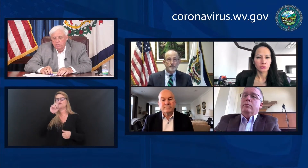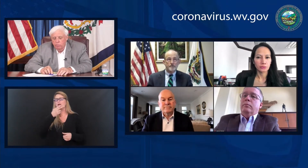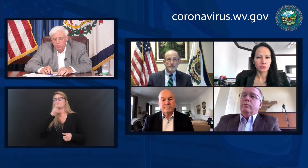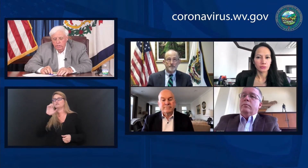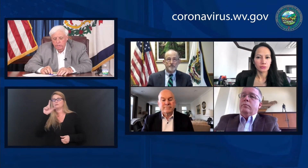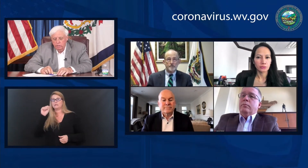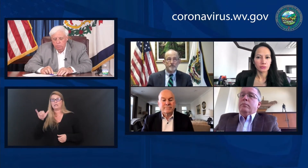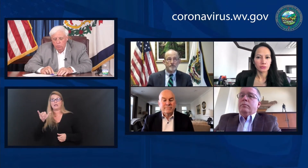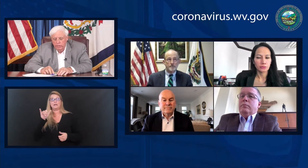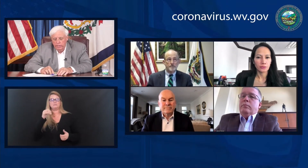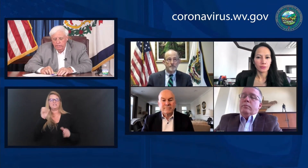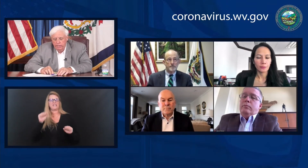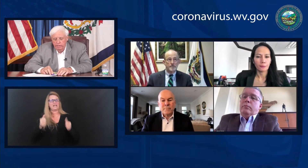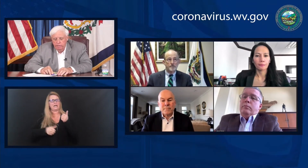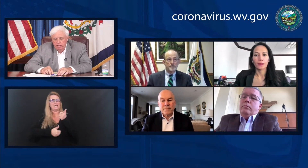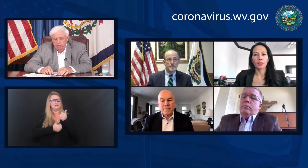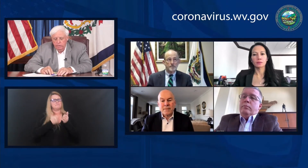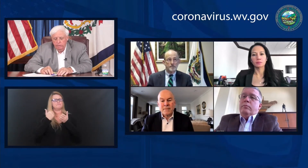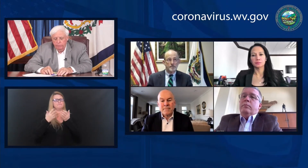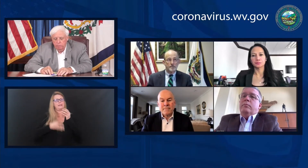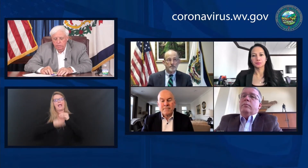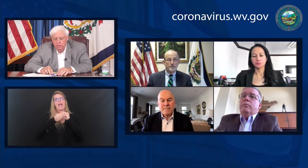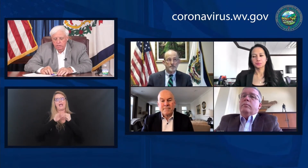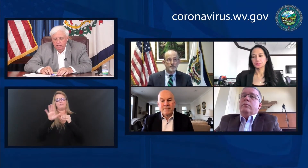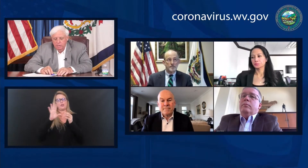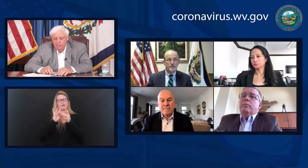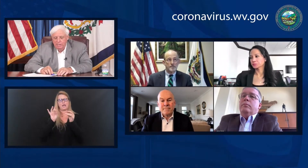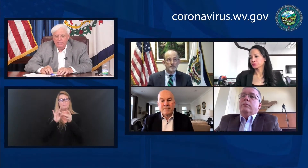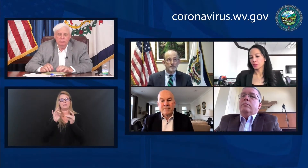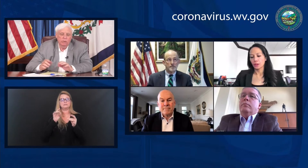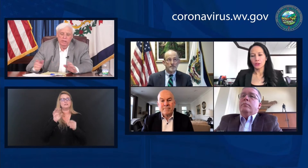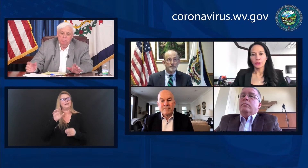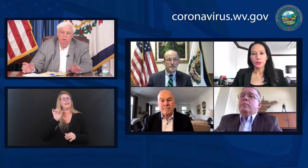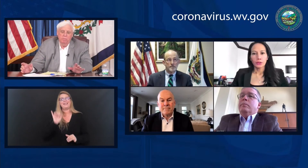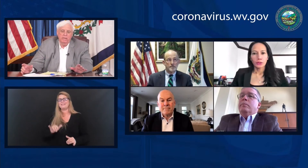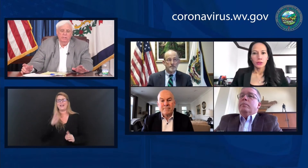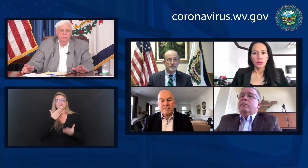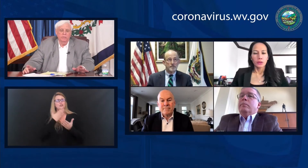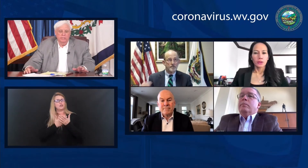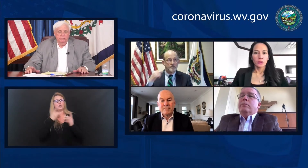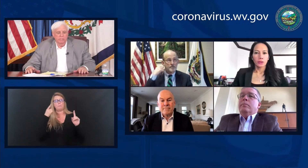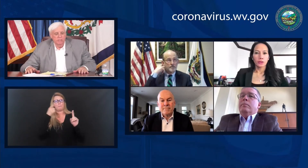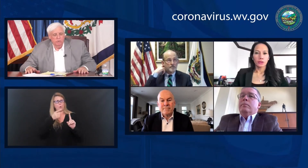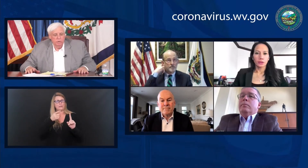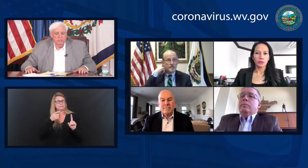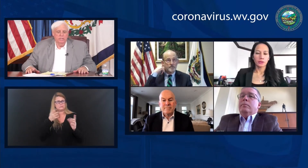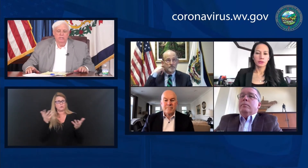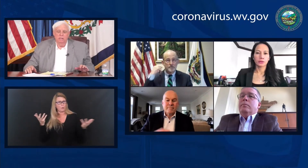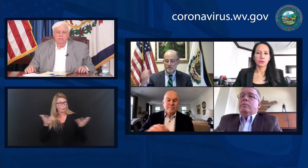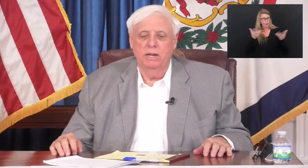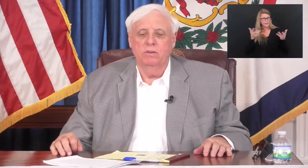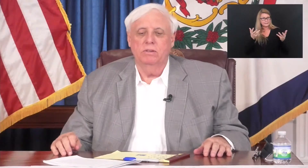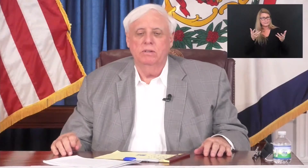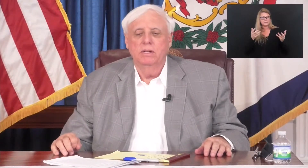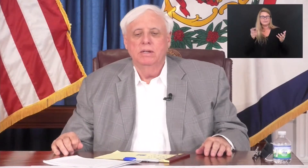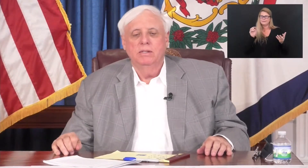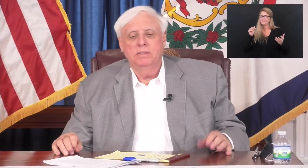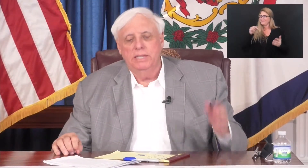you make a really good point, and really from and that's the great part about doing this.